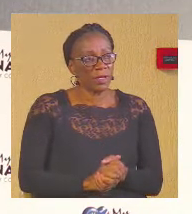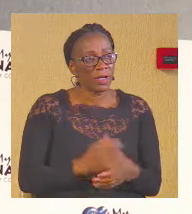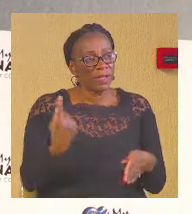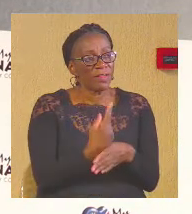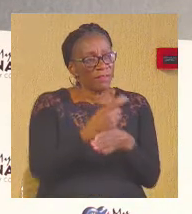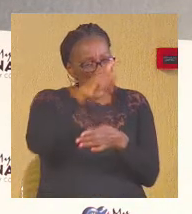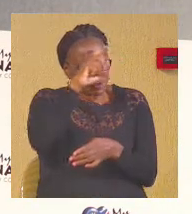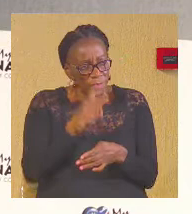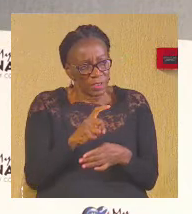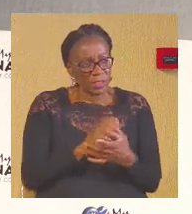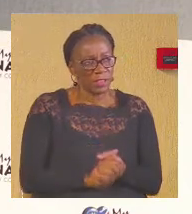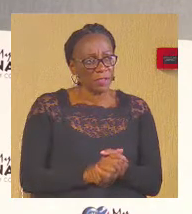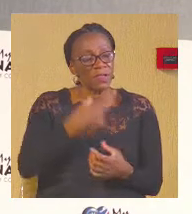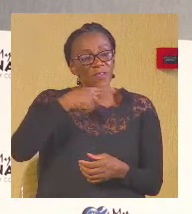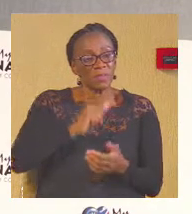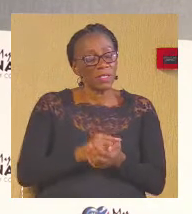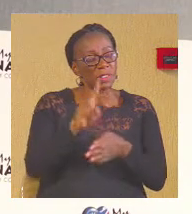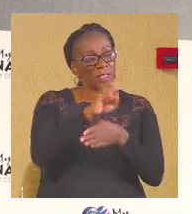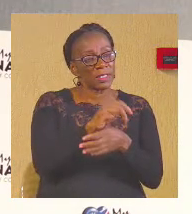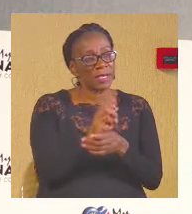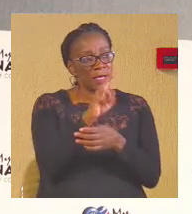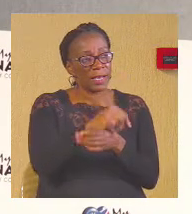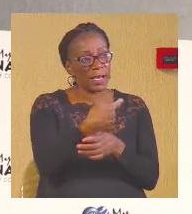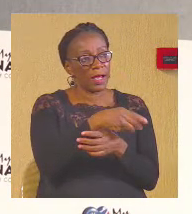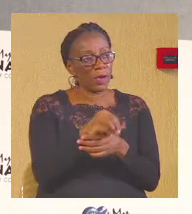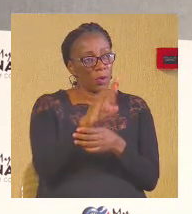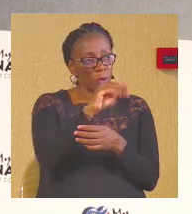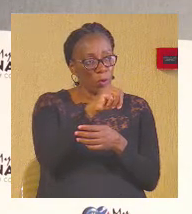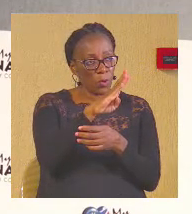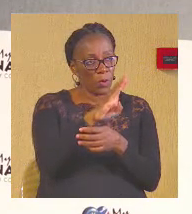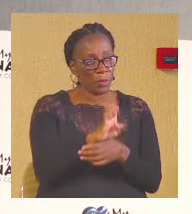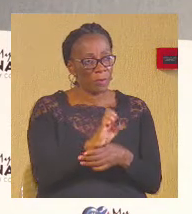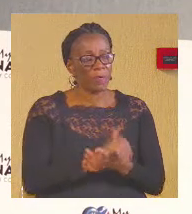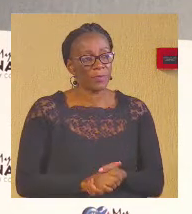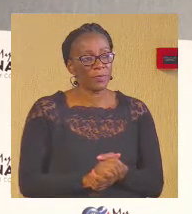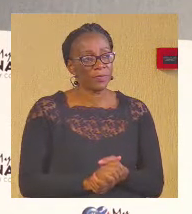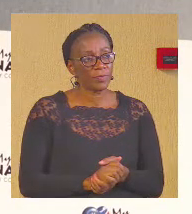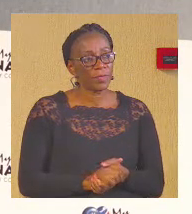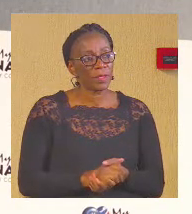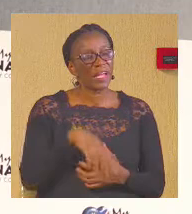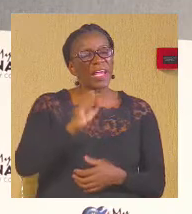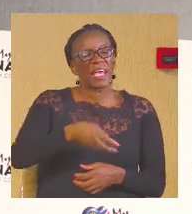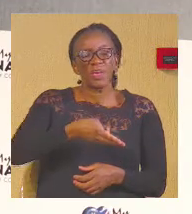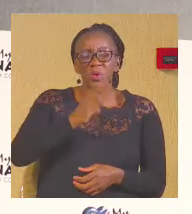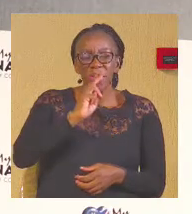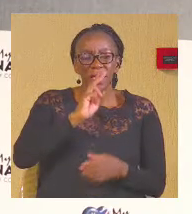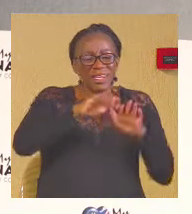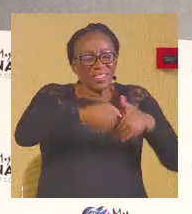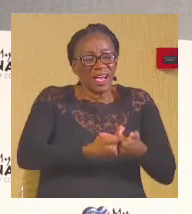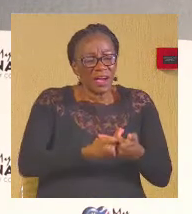Mr. Nangombe. Mr. Nangombe, in terms of infrastructure development, the infrastructure that we have in place now, how prepared we